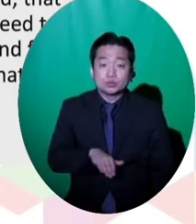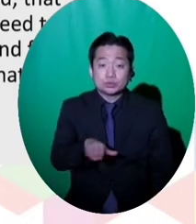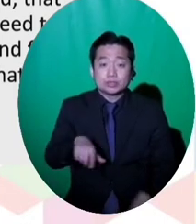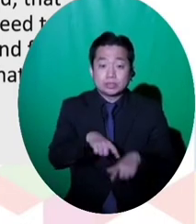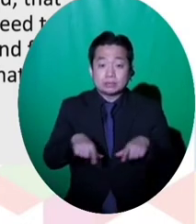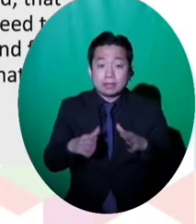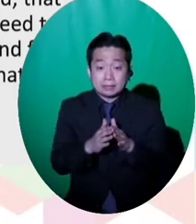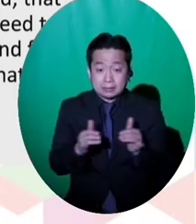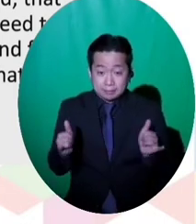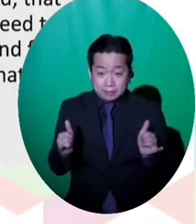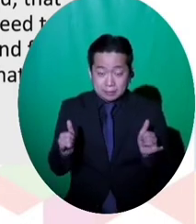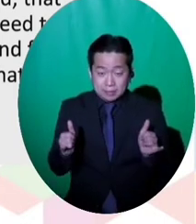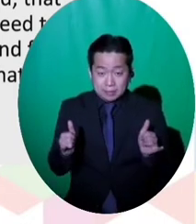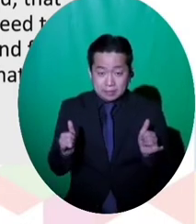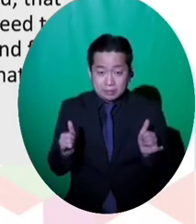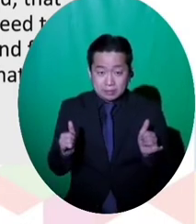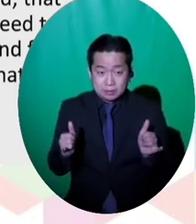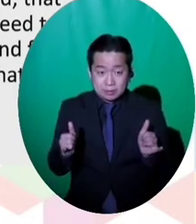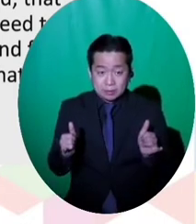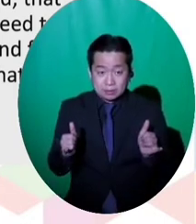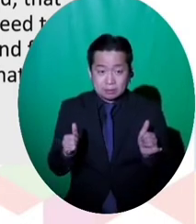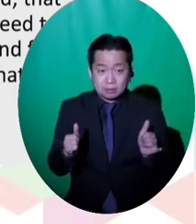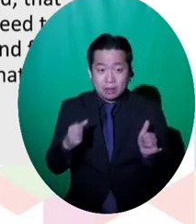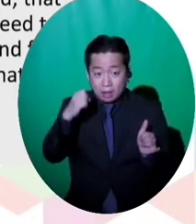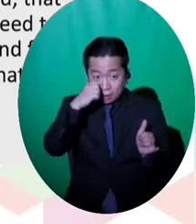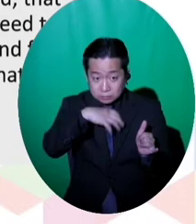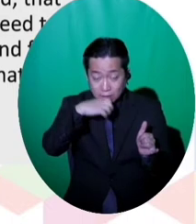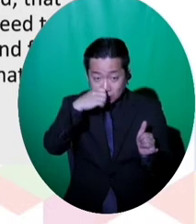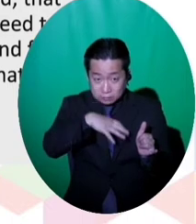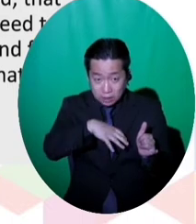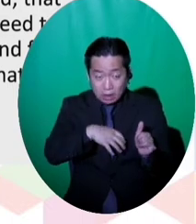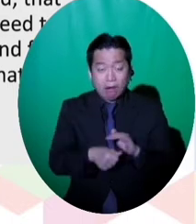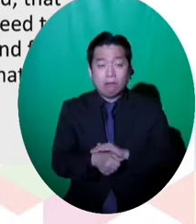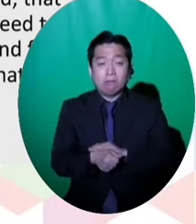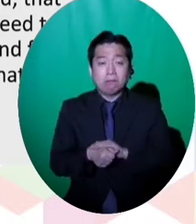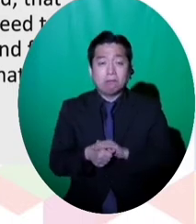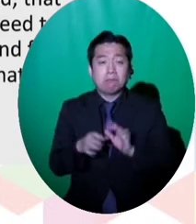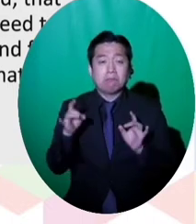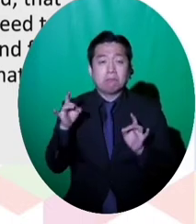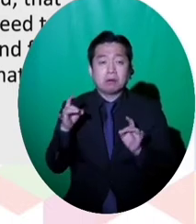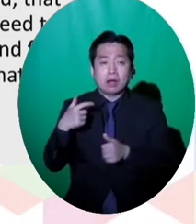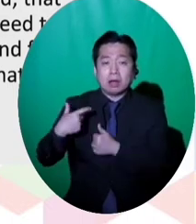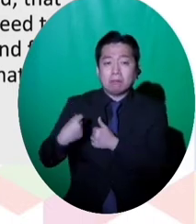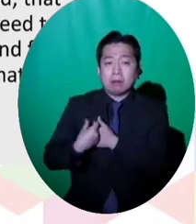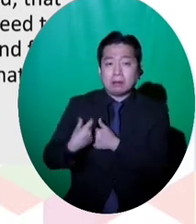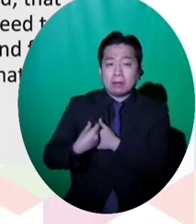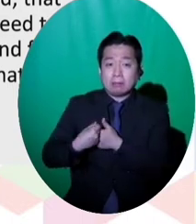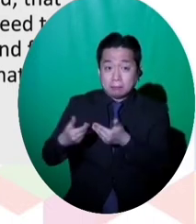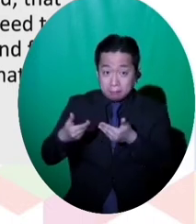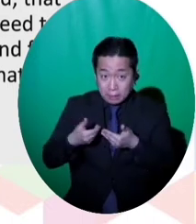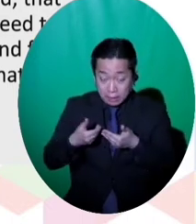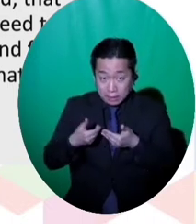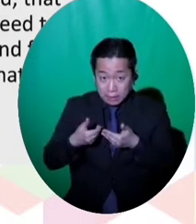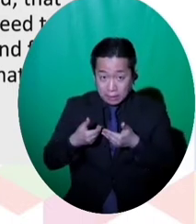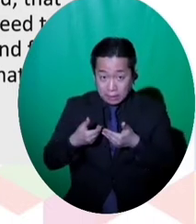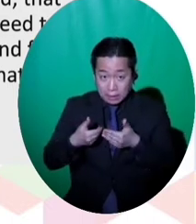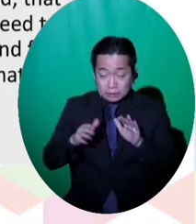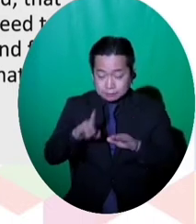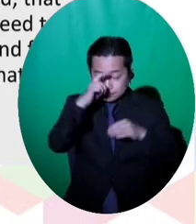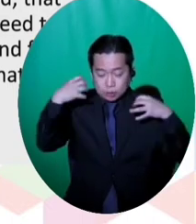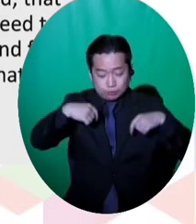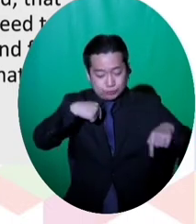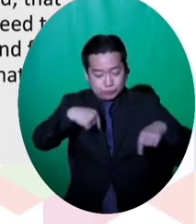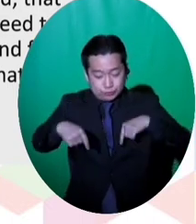our institutions that would serve as political conduits have been taken from us, what can we do, in fact, to